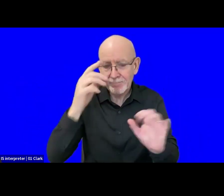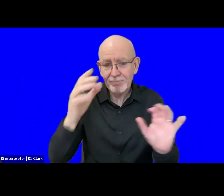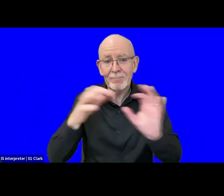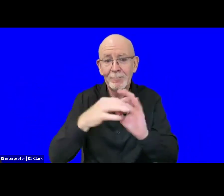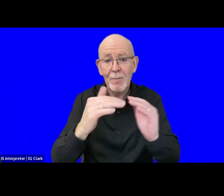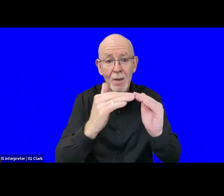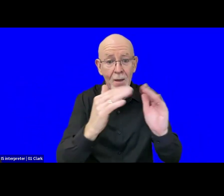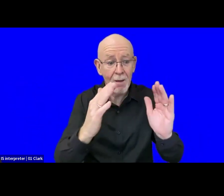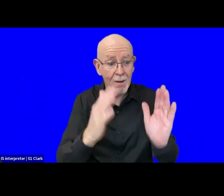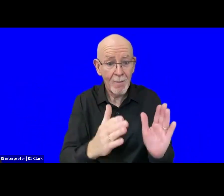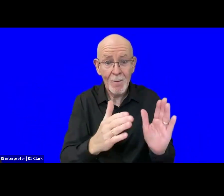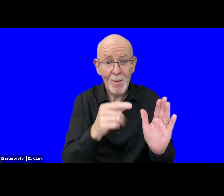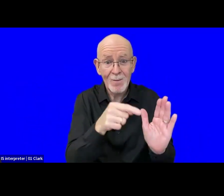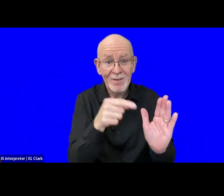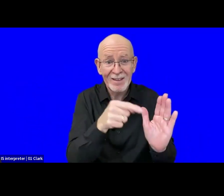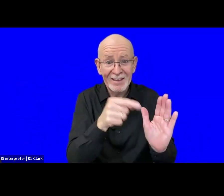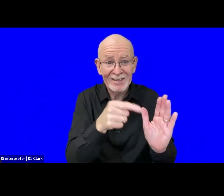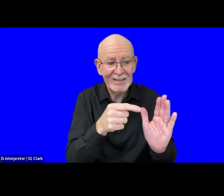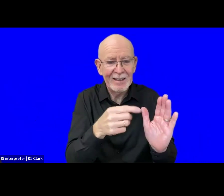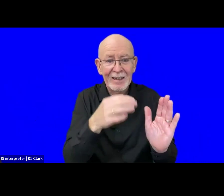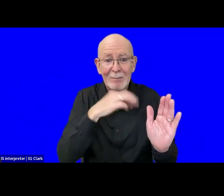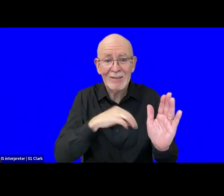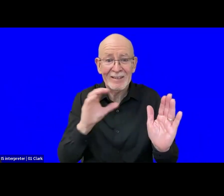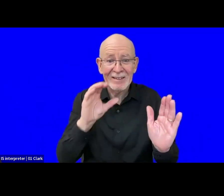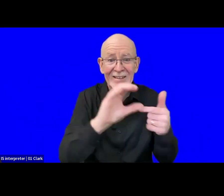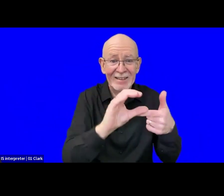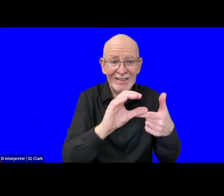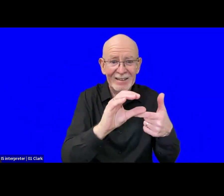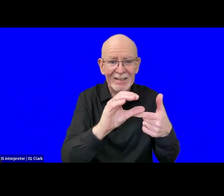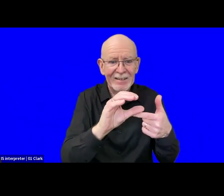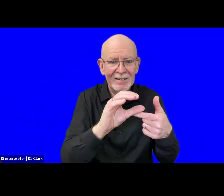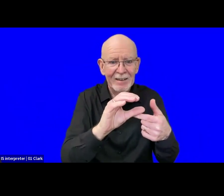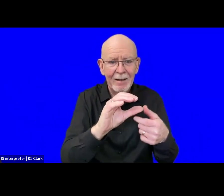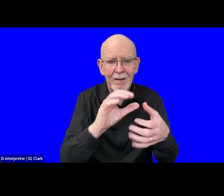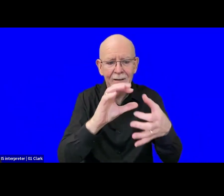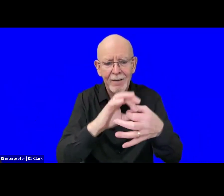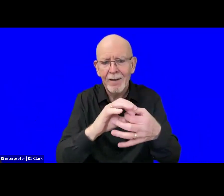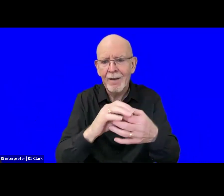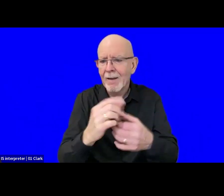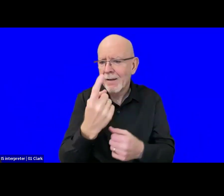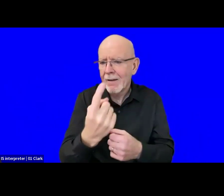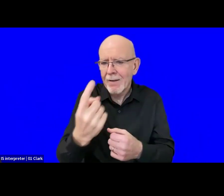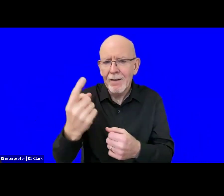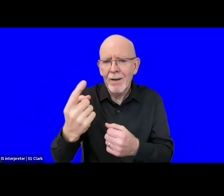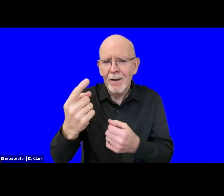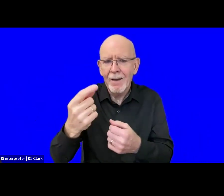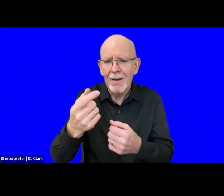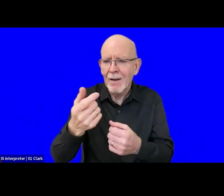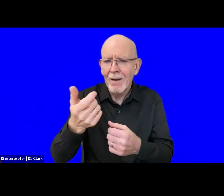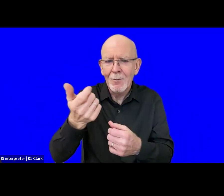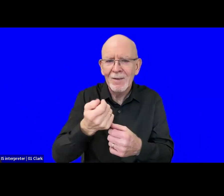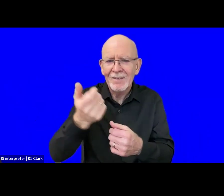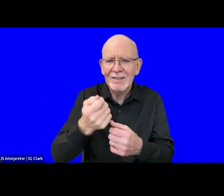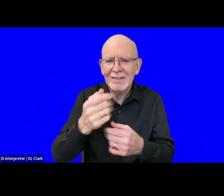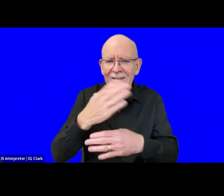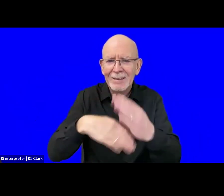should be higher than the individual consumption unit. But we need to consider other part like caregivers allowance,